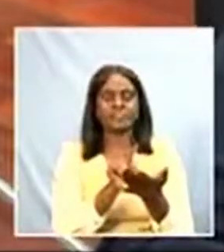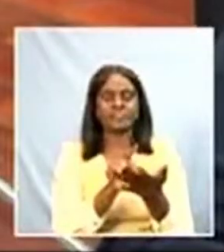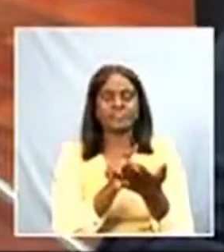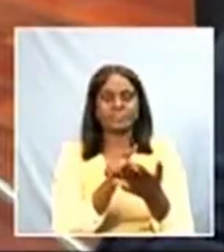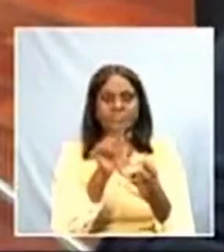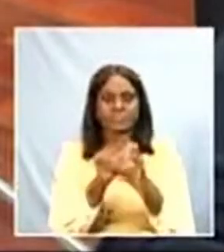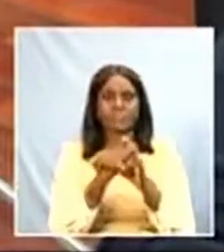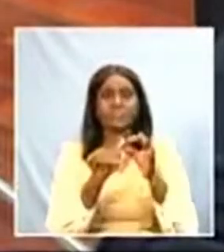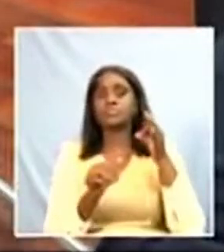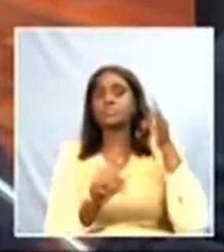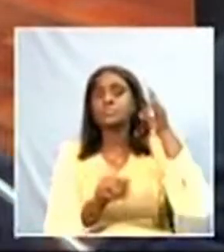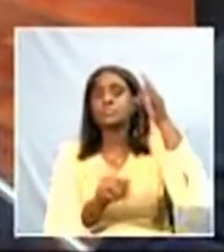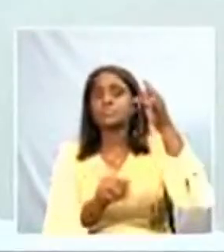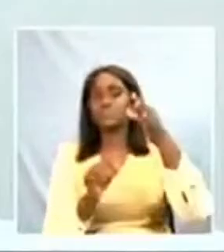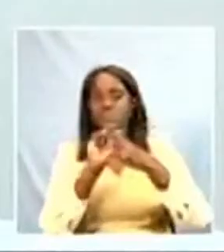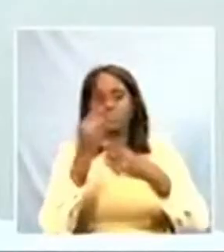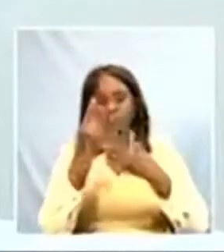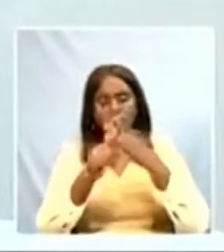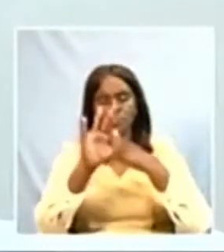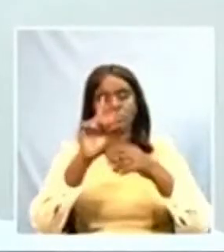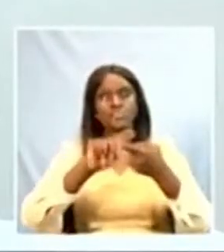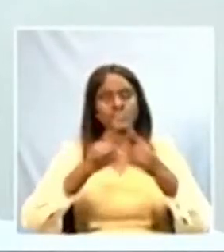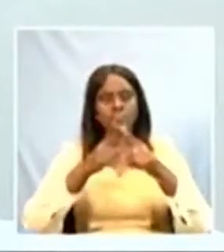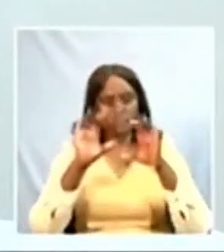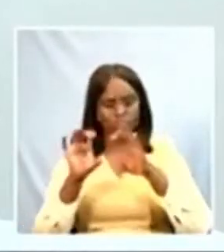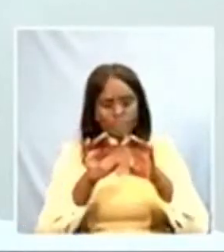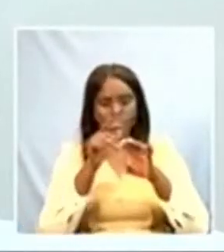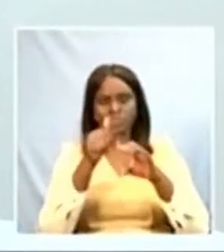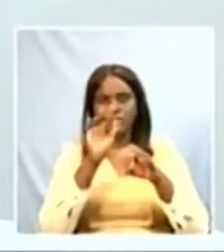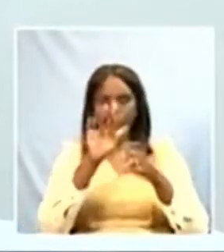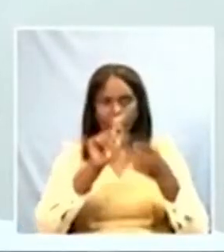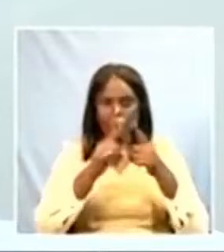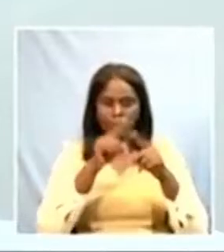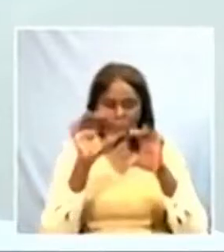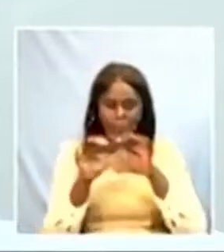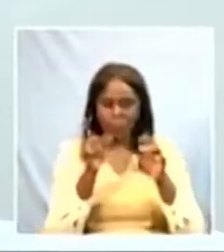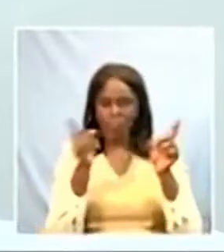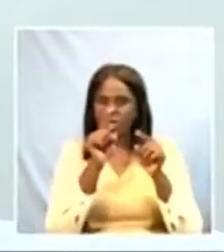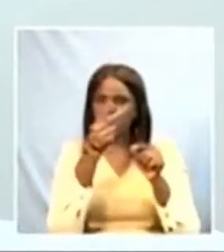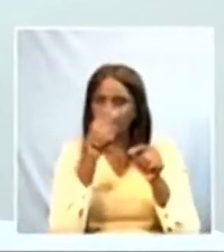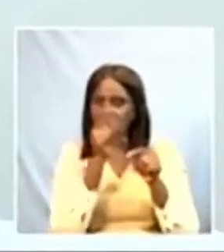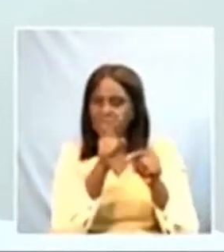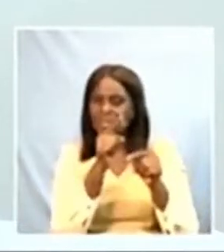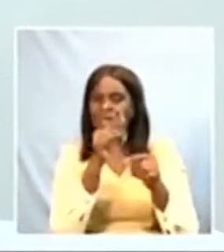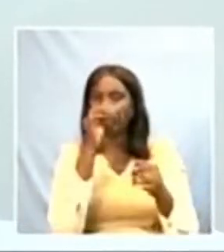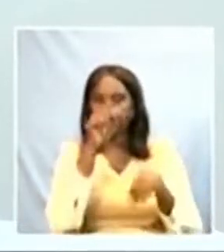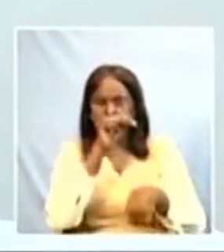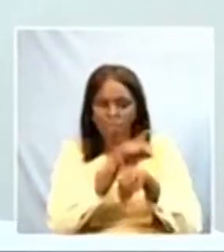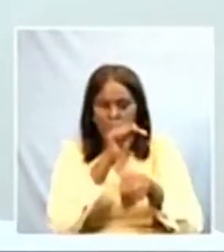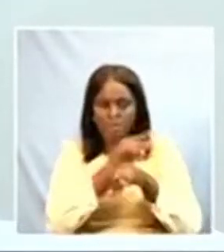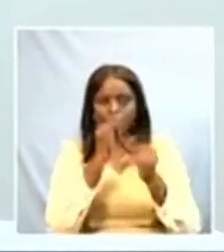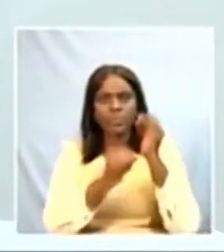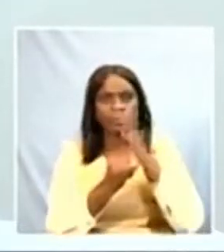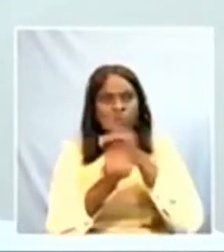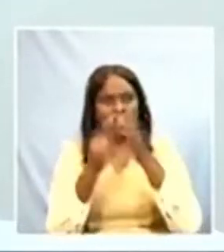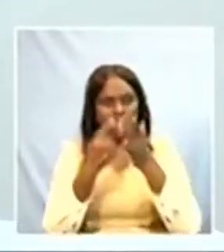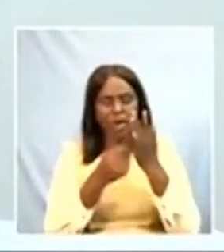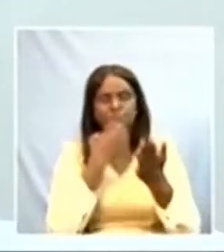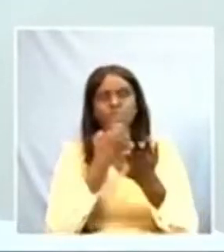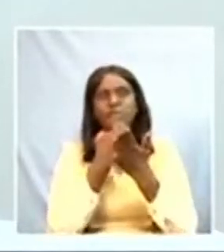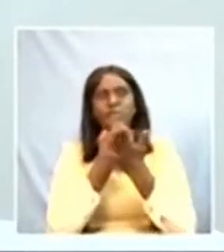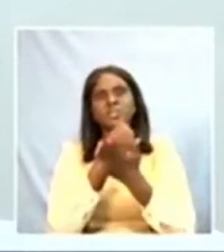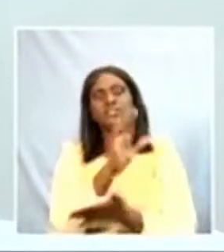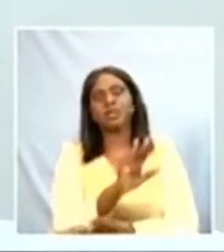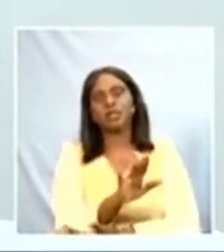in future, or what your friends to do, or they do, when you say the projects are completed, what evidence is